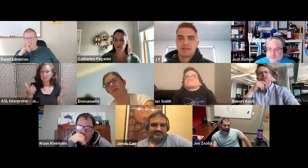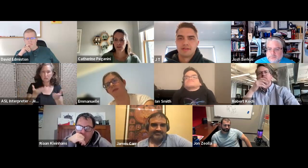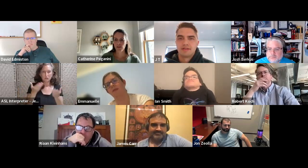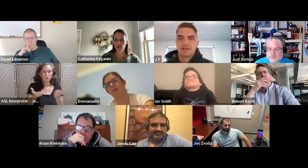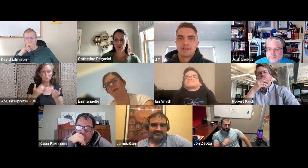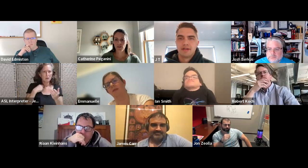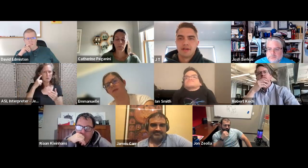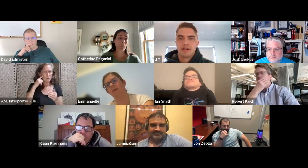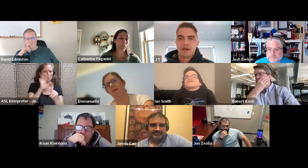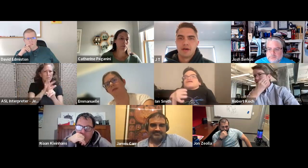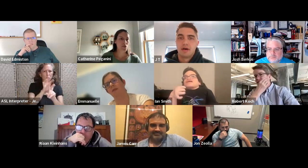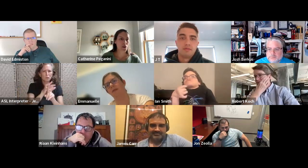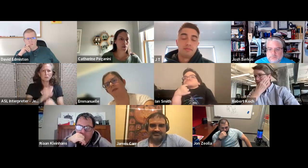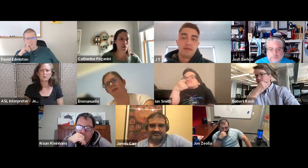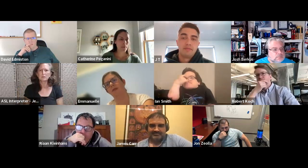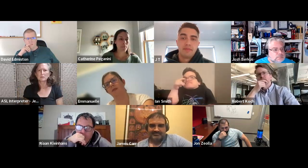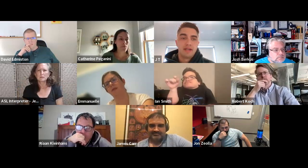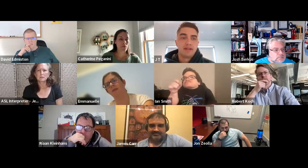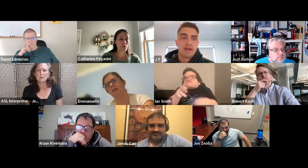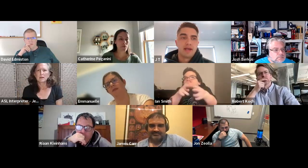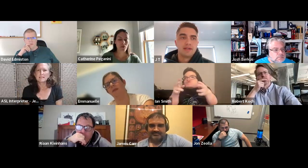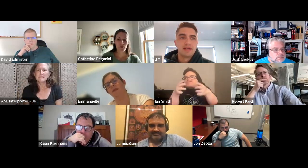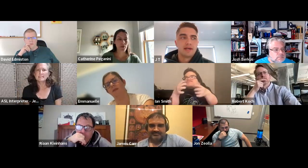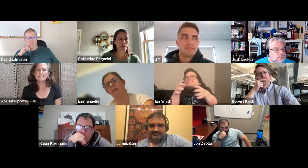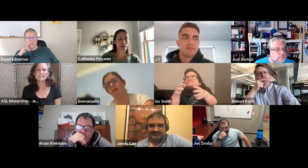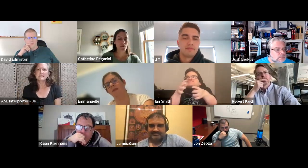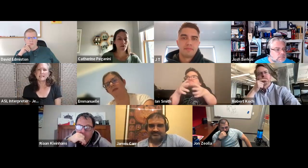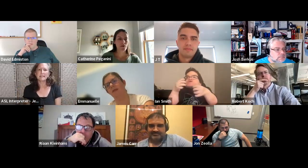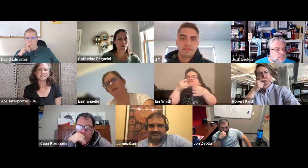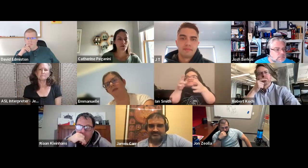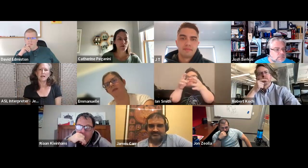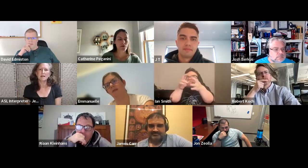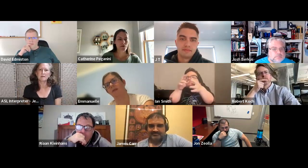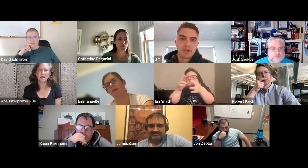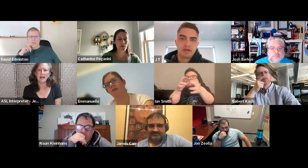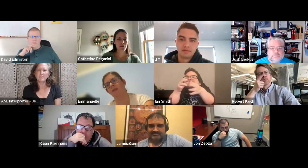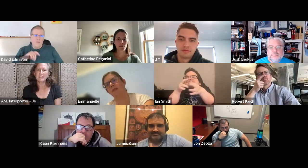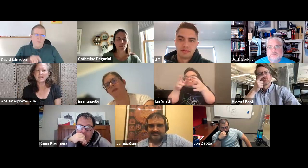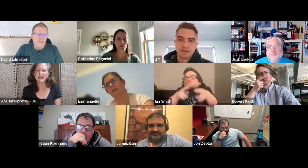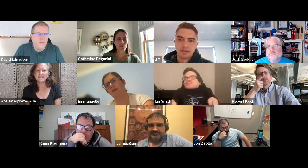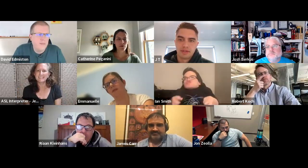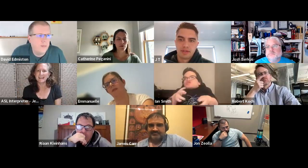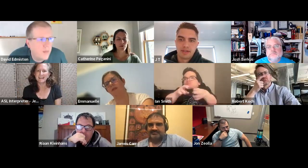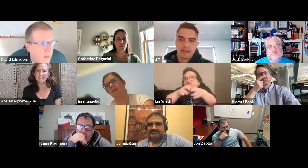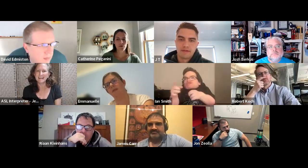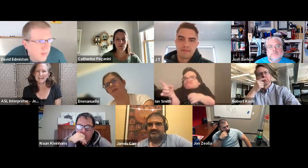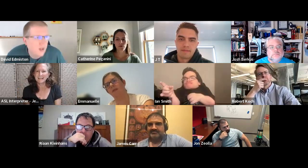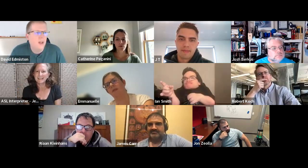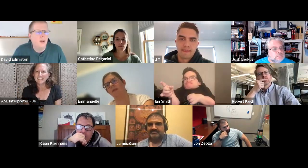popular. Yeah. Oh, me neither. And this is Ian. I think that